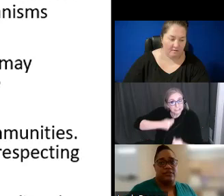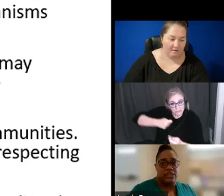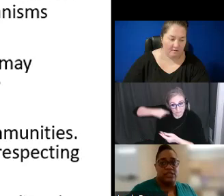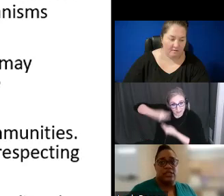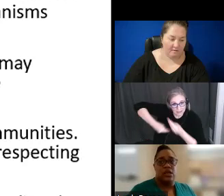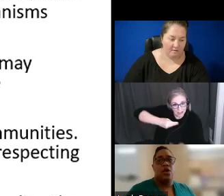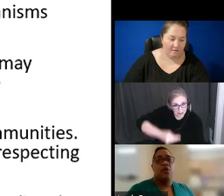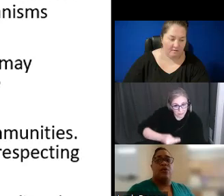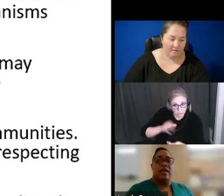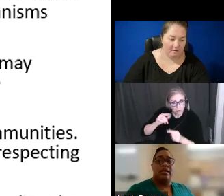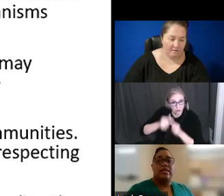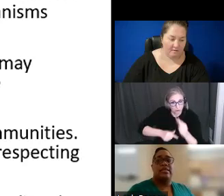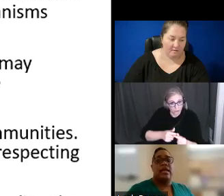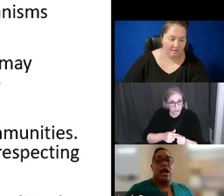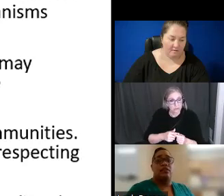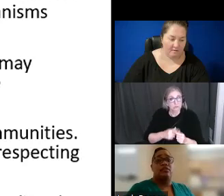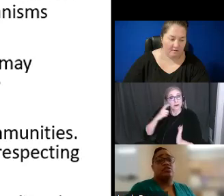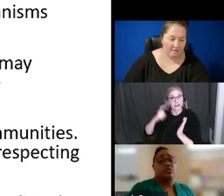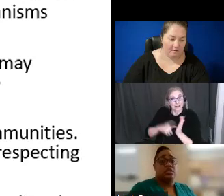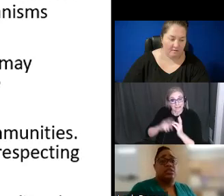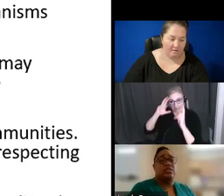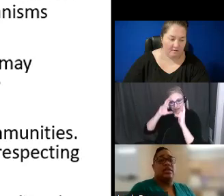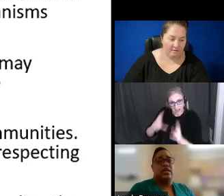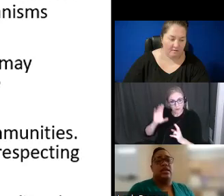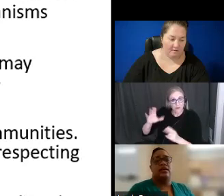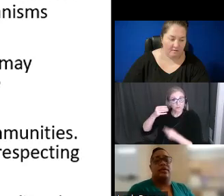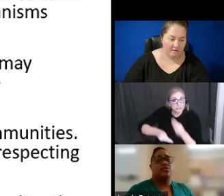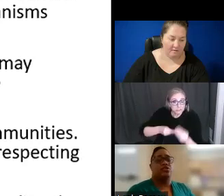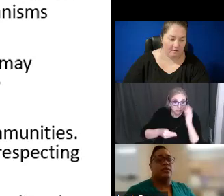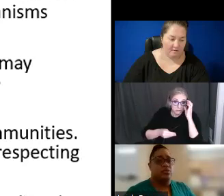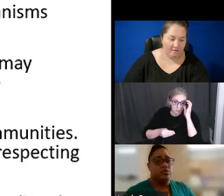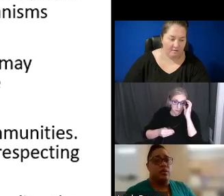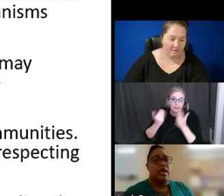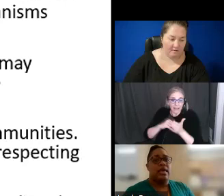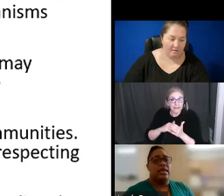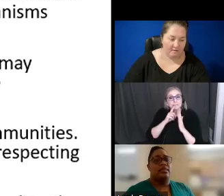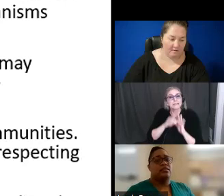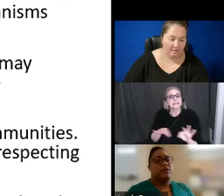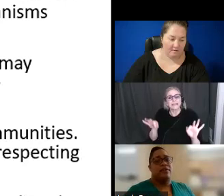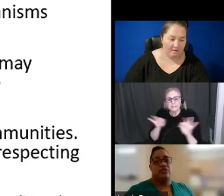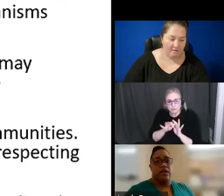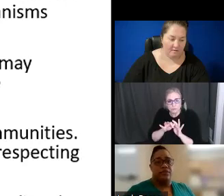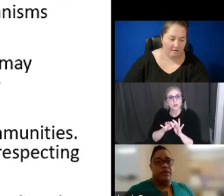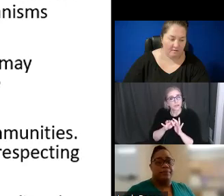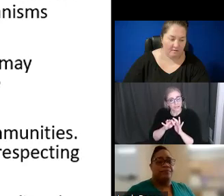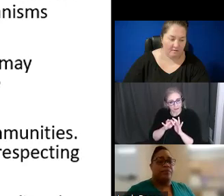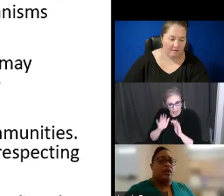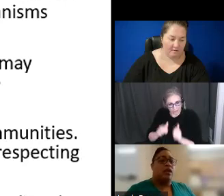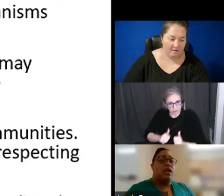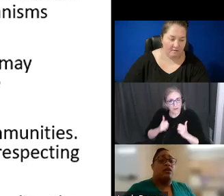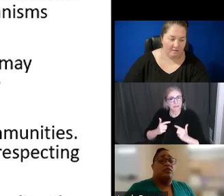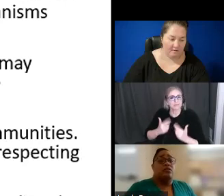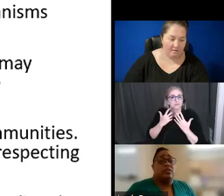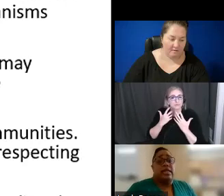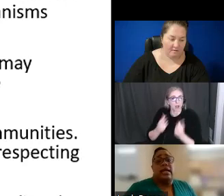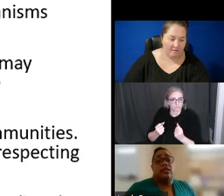their generations. Recognizing and honor these traditions, again, can be instrumental in the survivor's recovery.